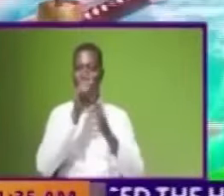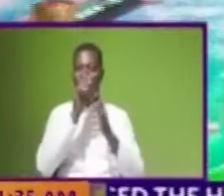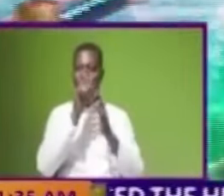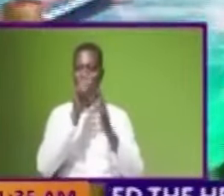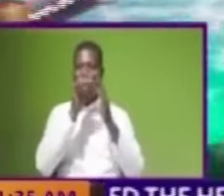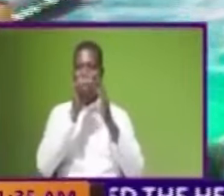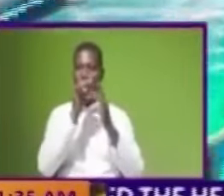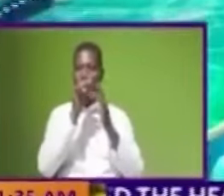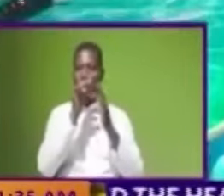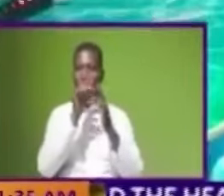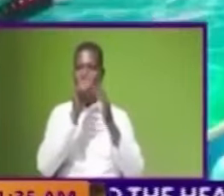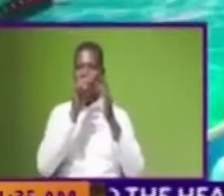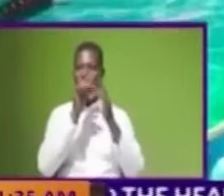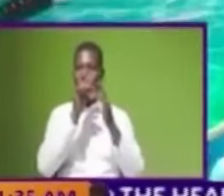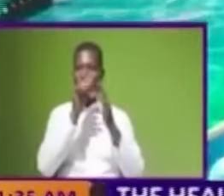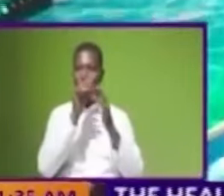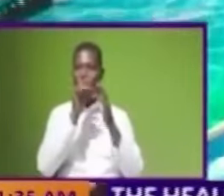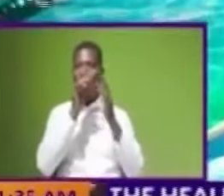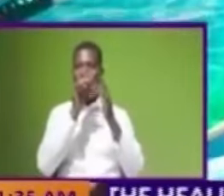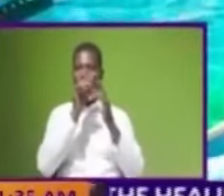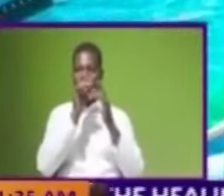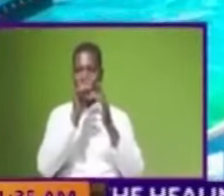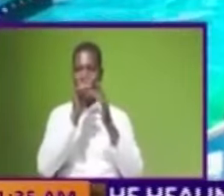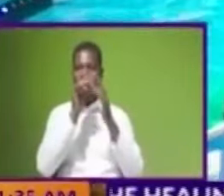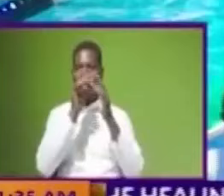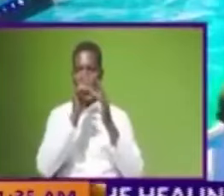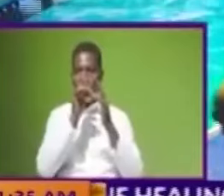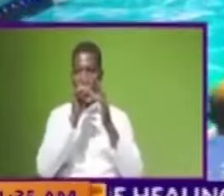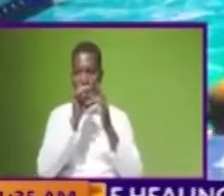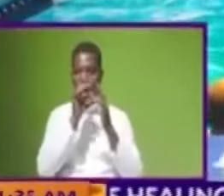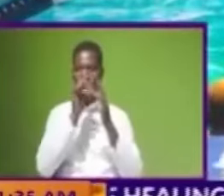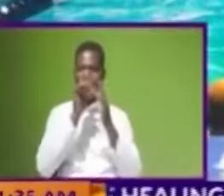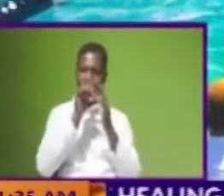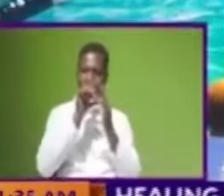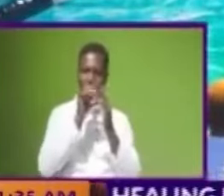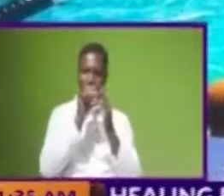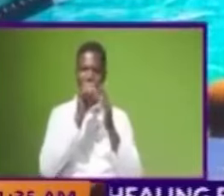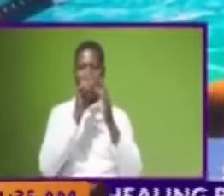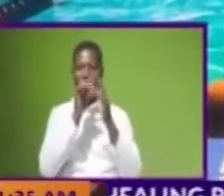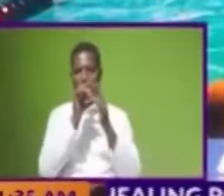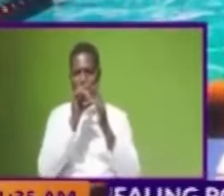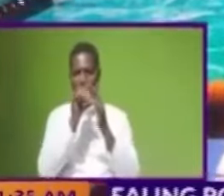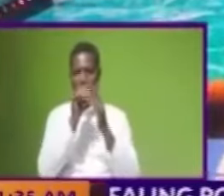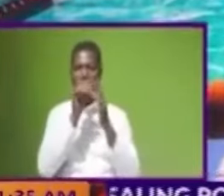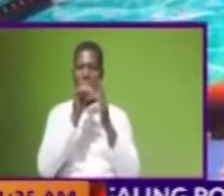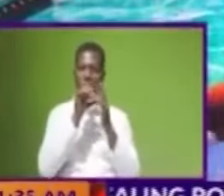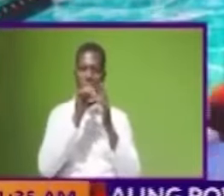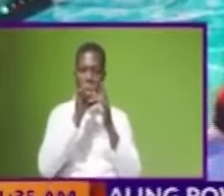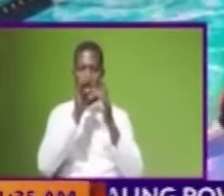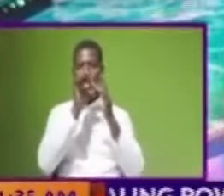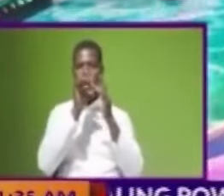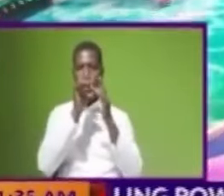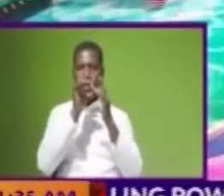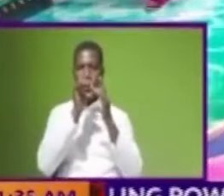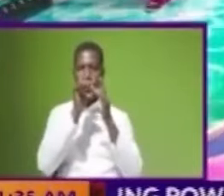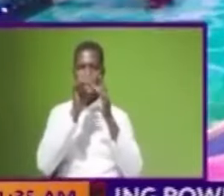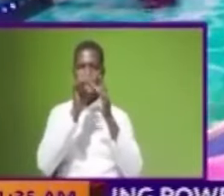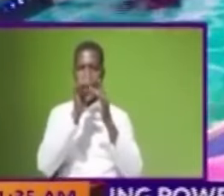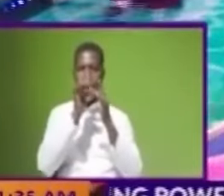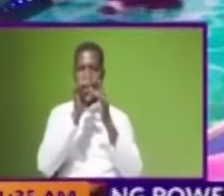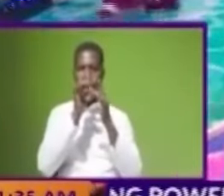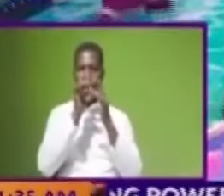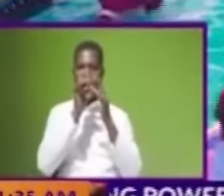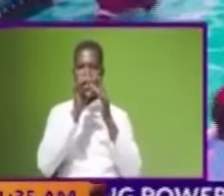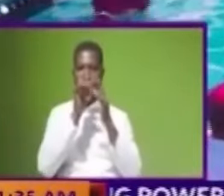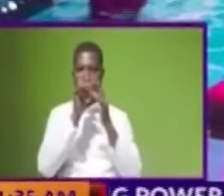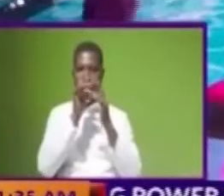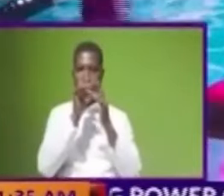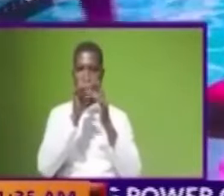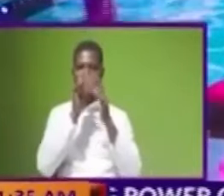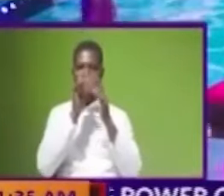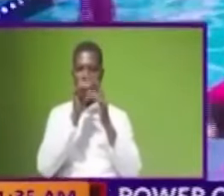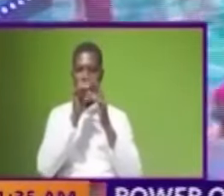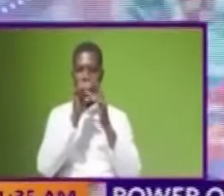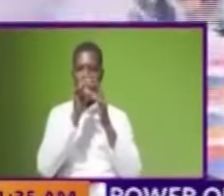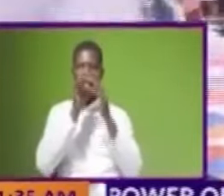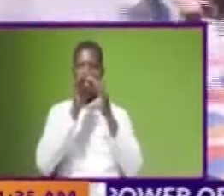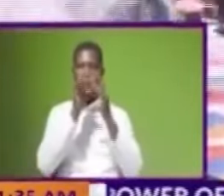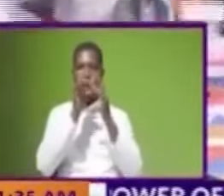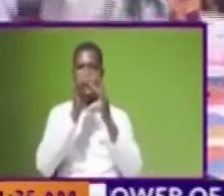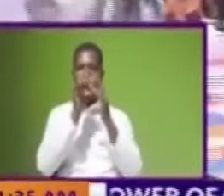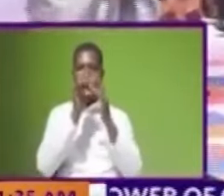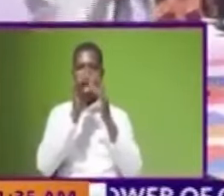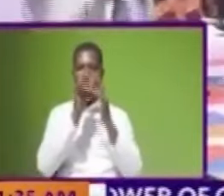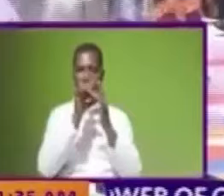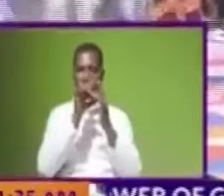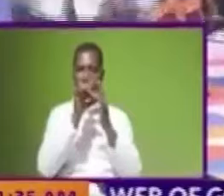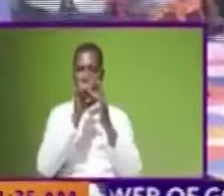what is here E wase me so camera kadi wase me kadi chine ni pakro ansa na meye de meya maye timba ka ya